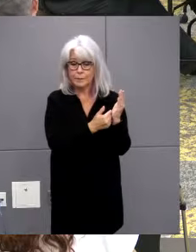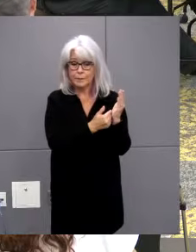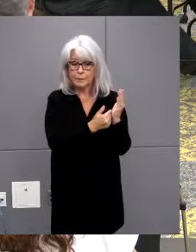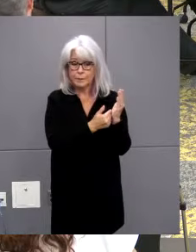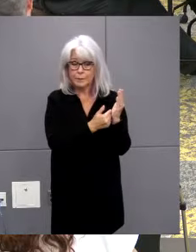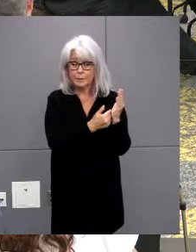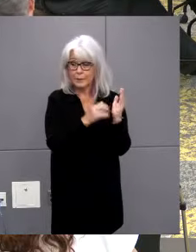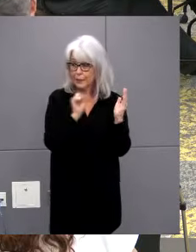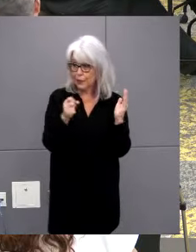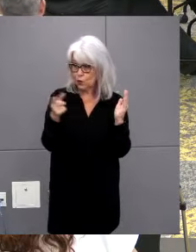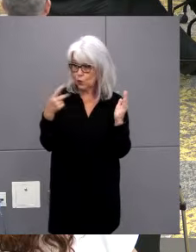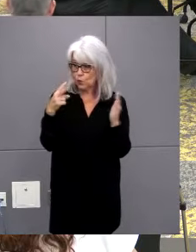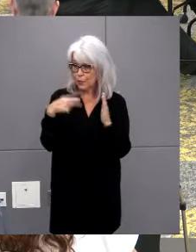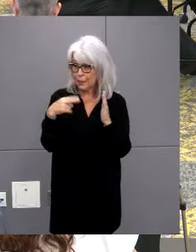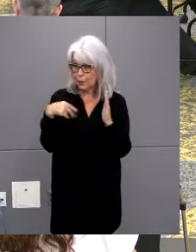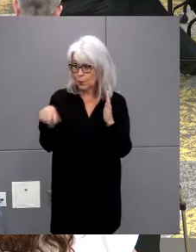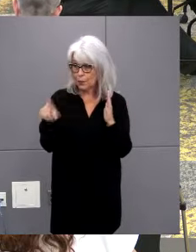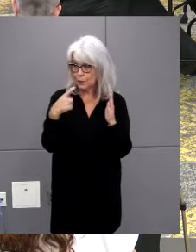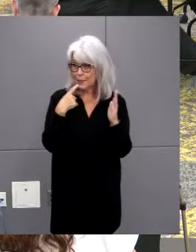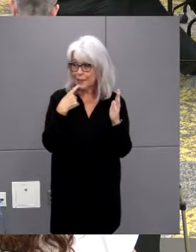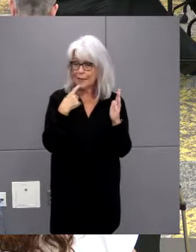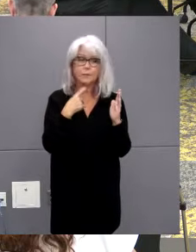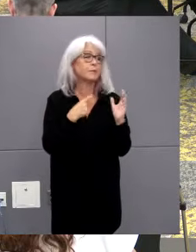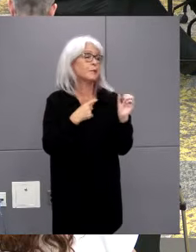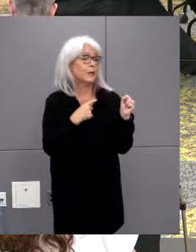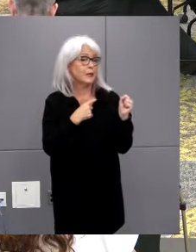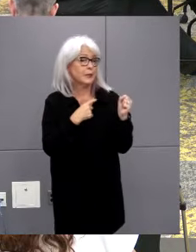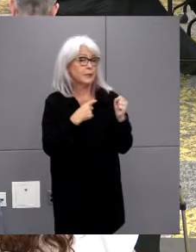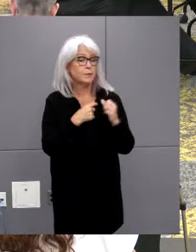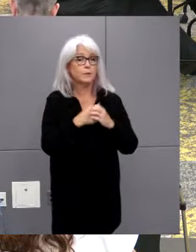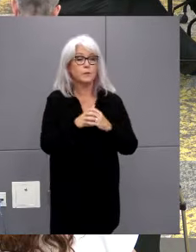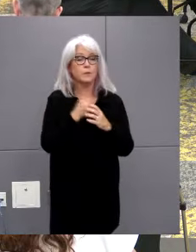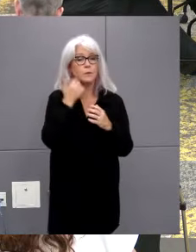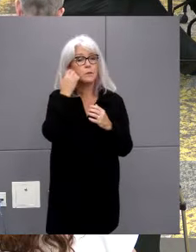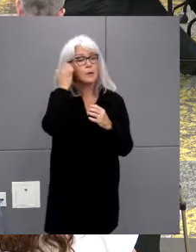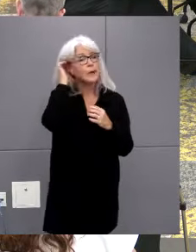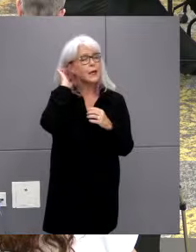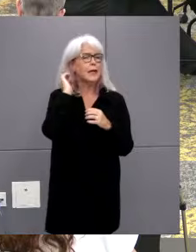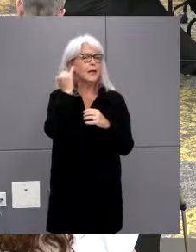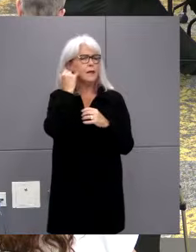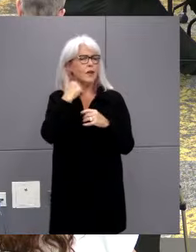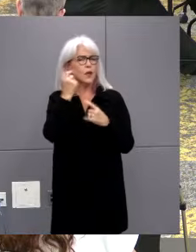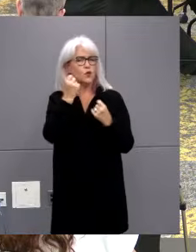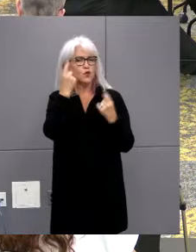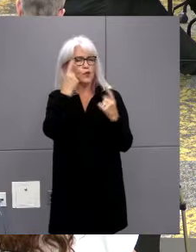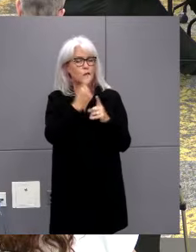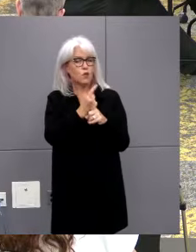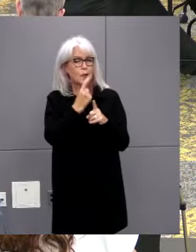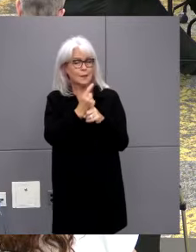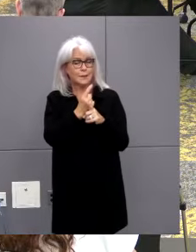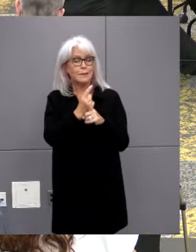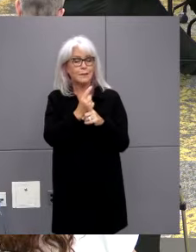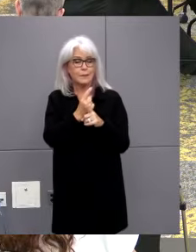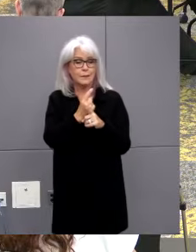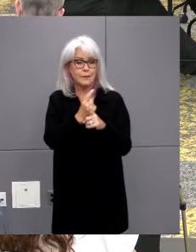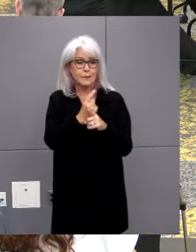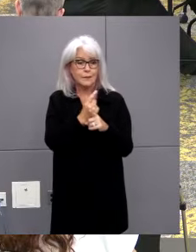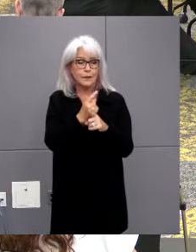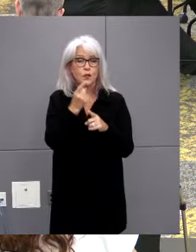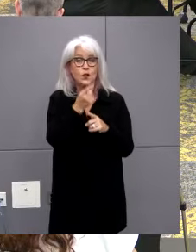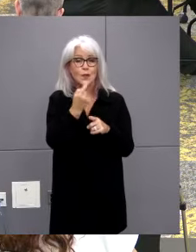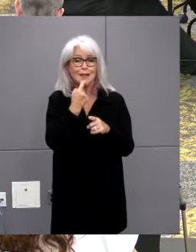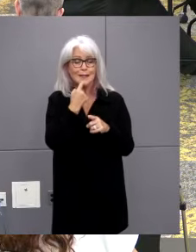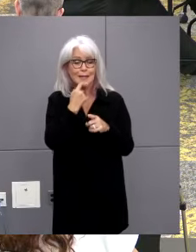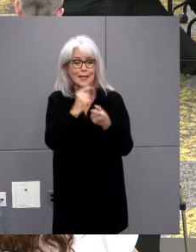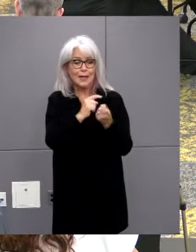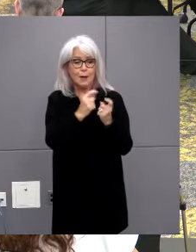Could you read what the amendment would be? yes, if I understood you correctly, Trustee Reyes, you're moving to